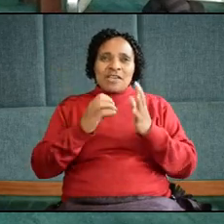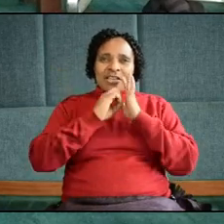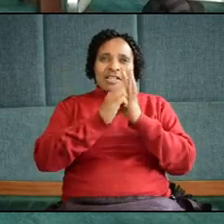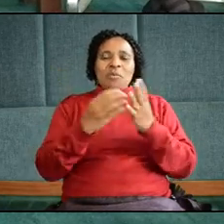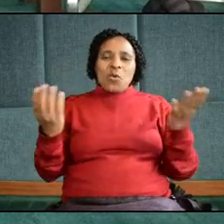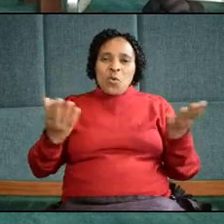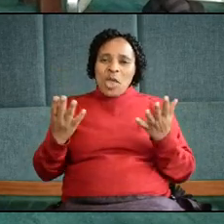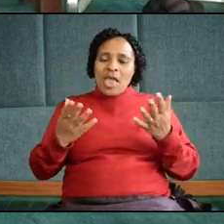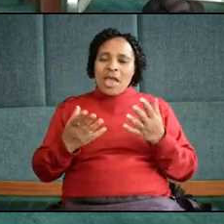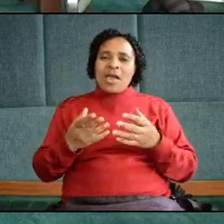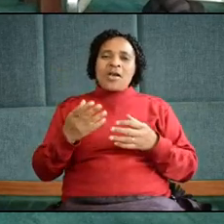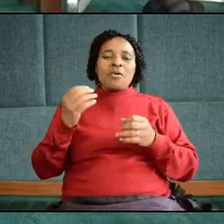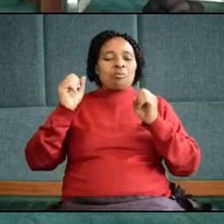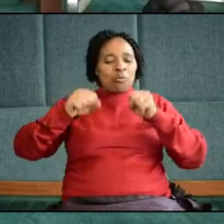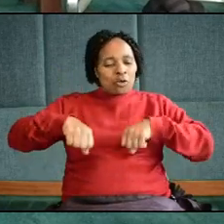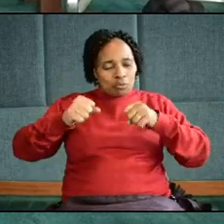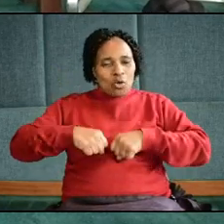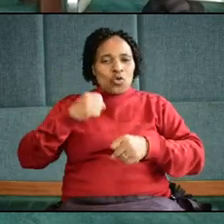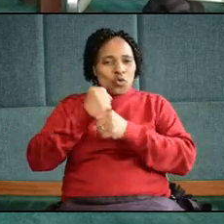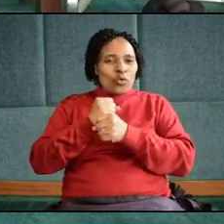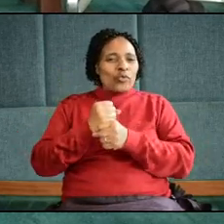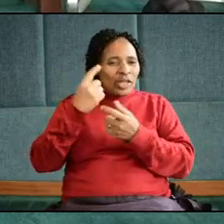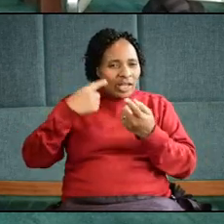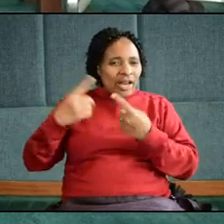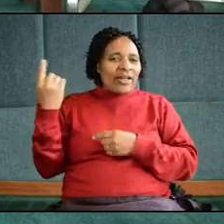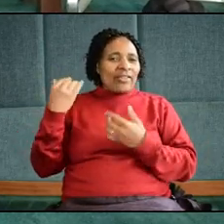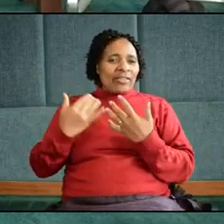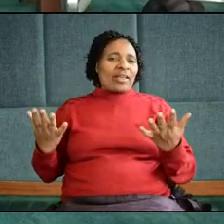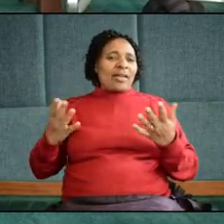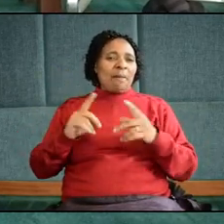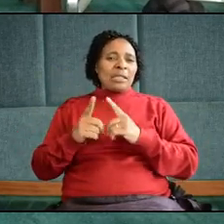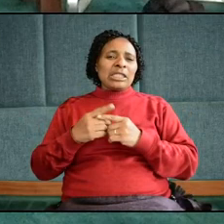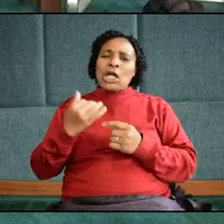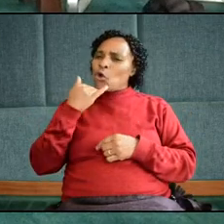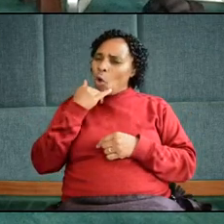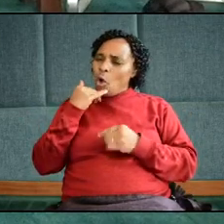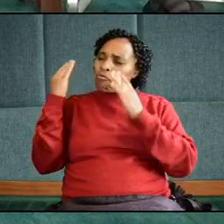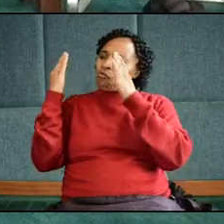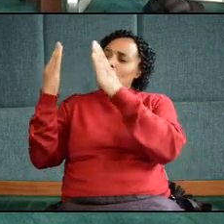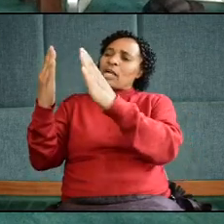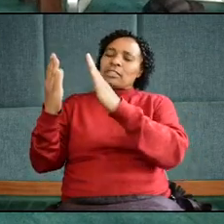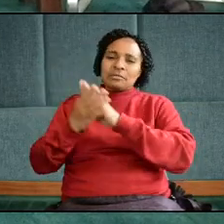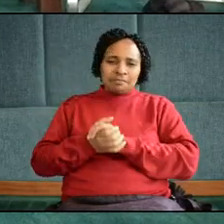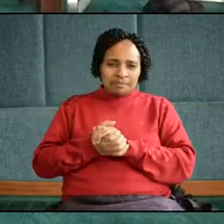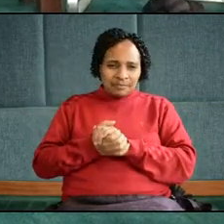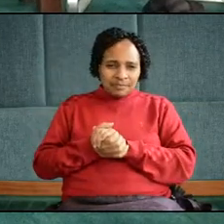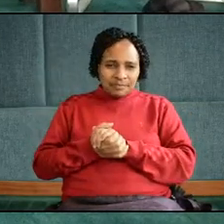where you might do the right thing, but with the wrong intention or with the wrong